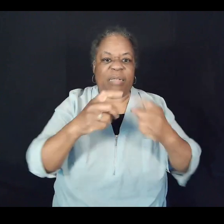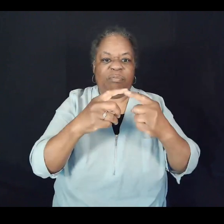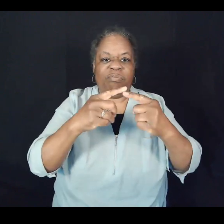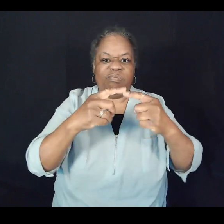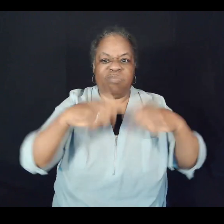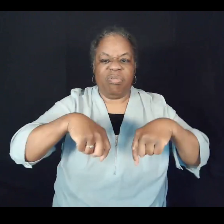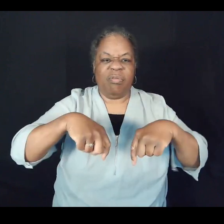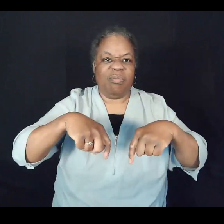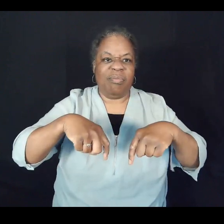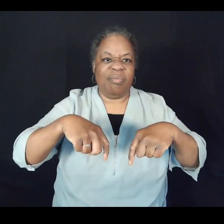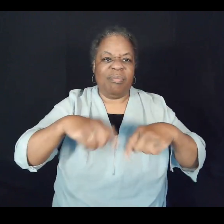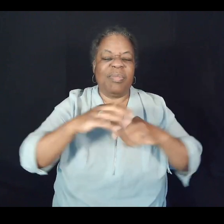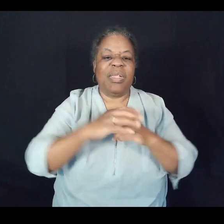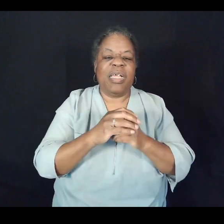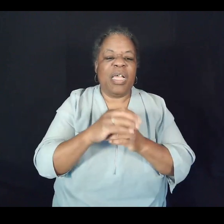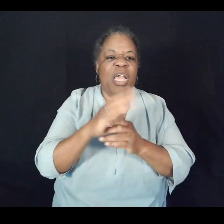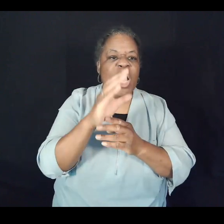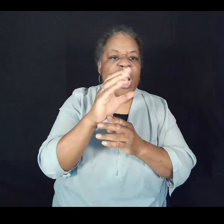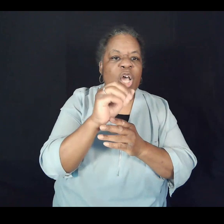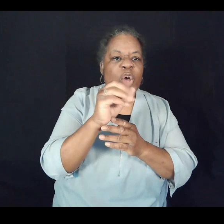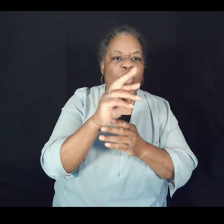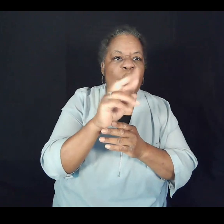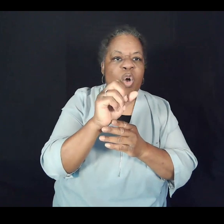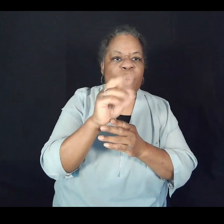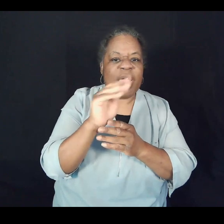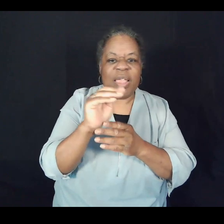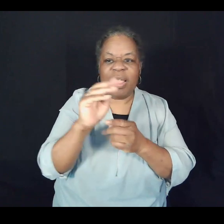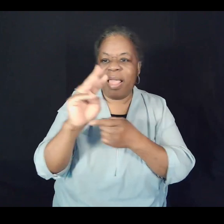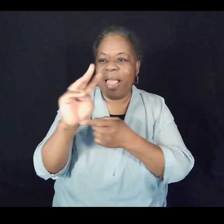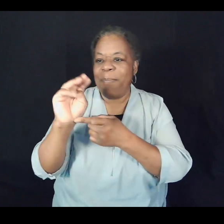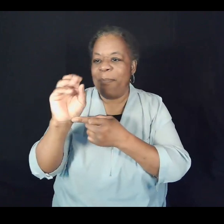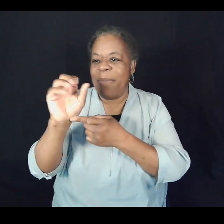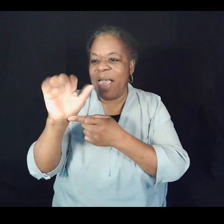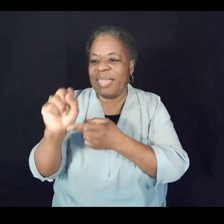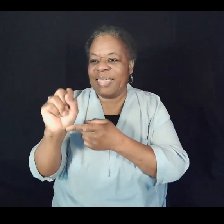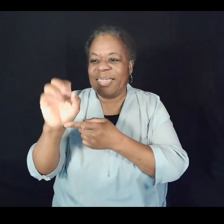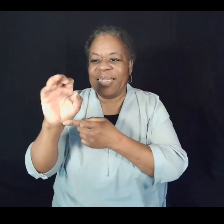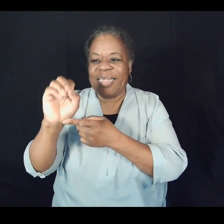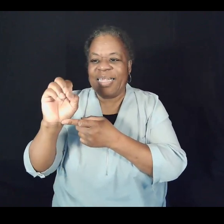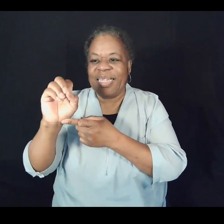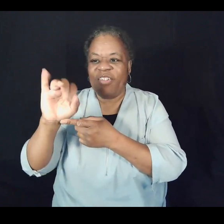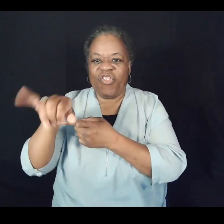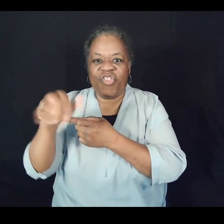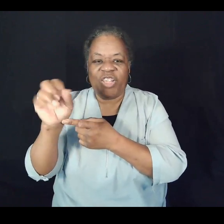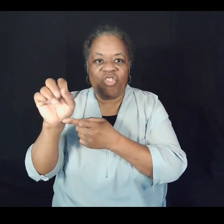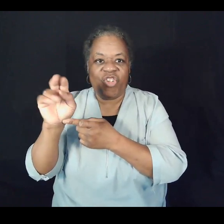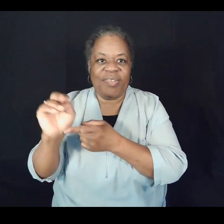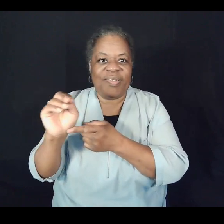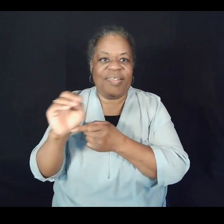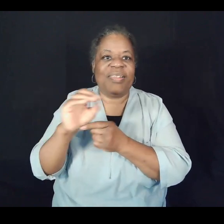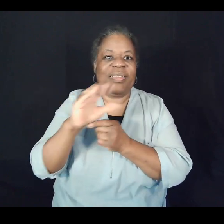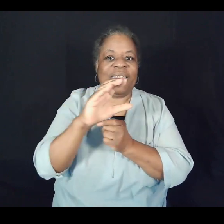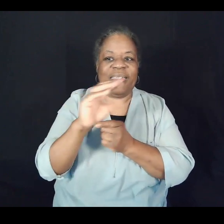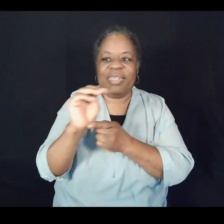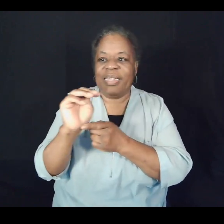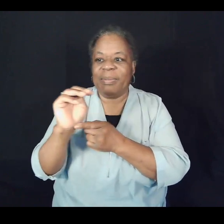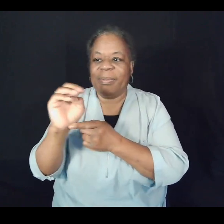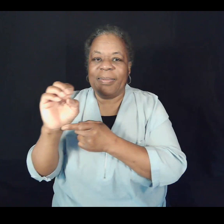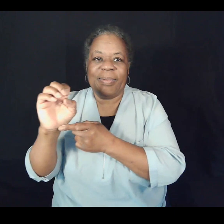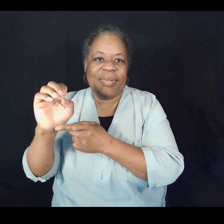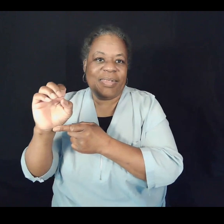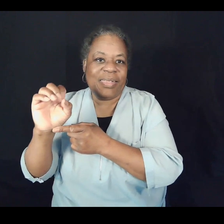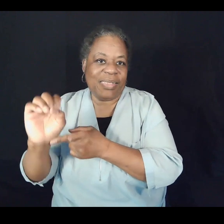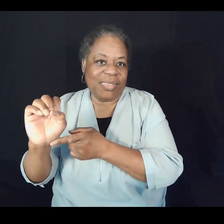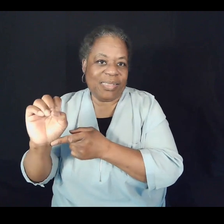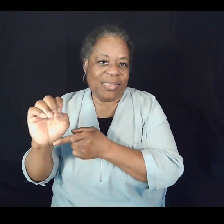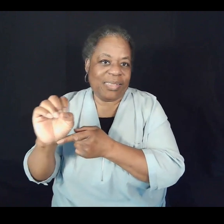mass ejections, could fry our technology, causing global catastrophe. Now, I'm sure you were just